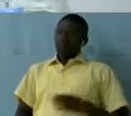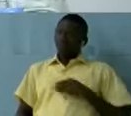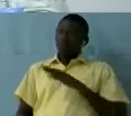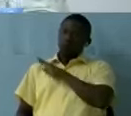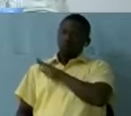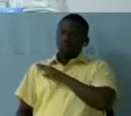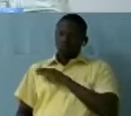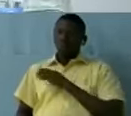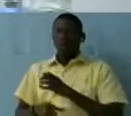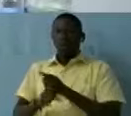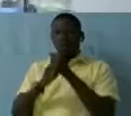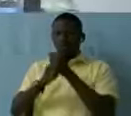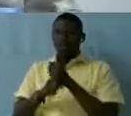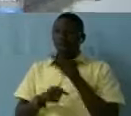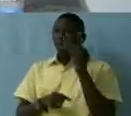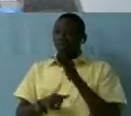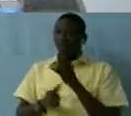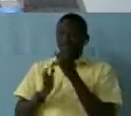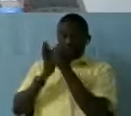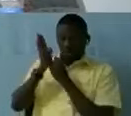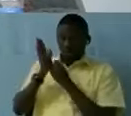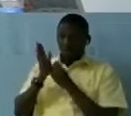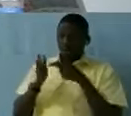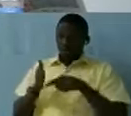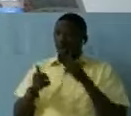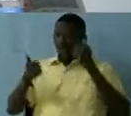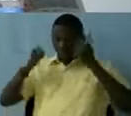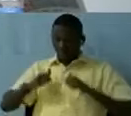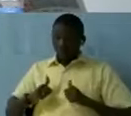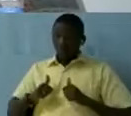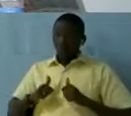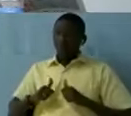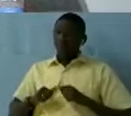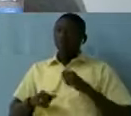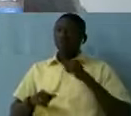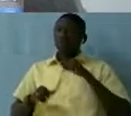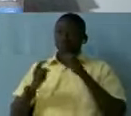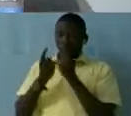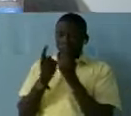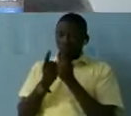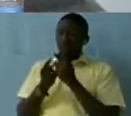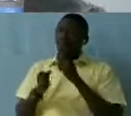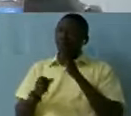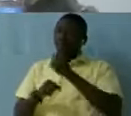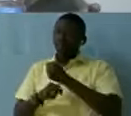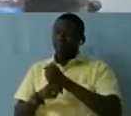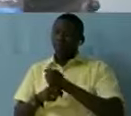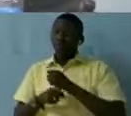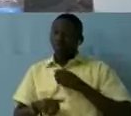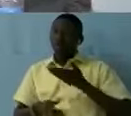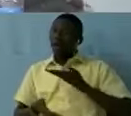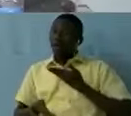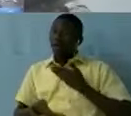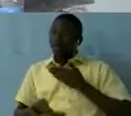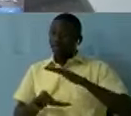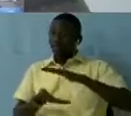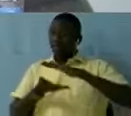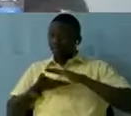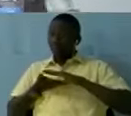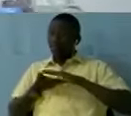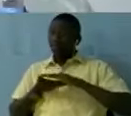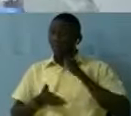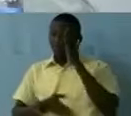like this come up, efforts are made to get the right information before steps are taken